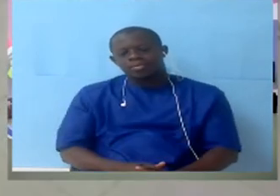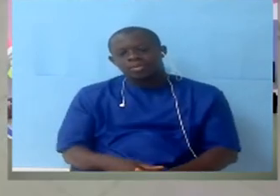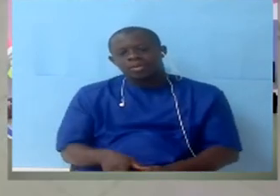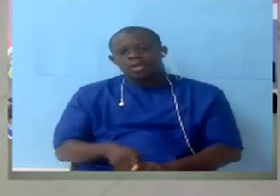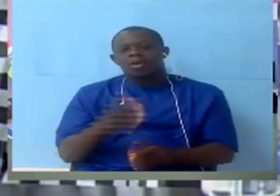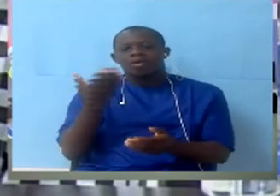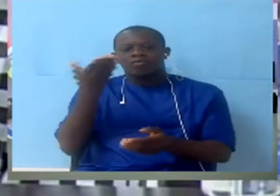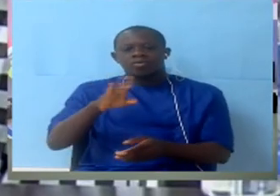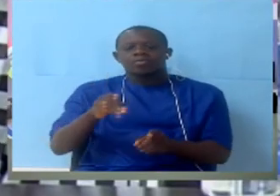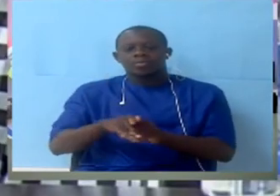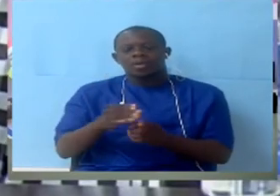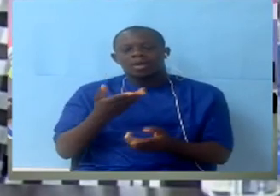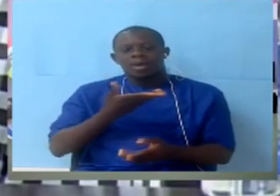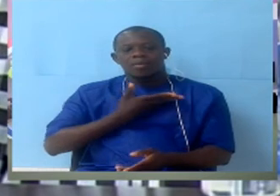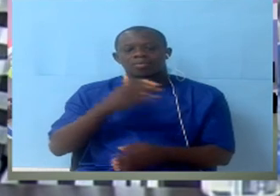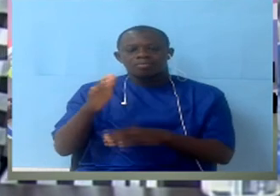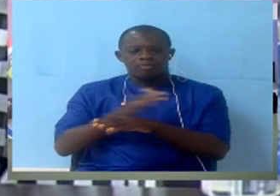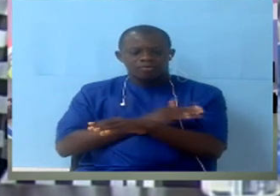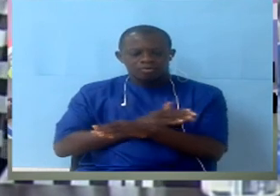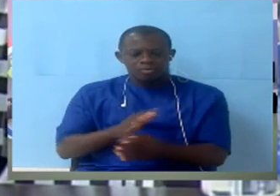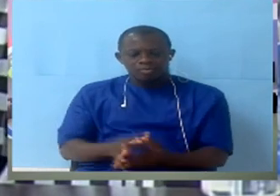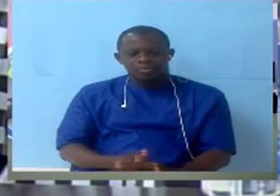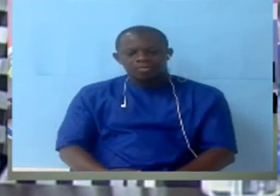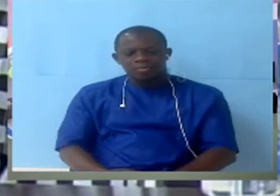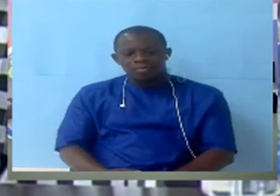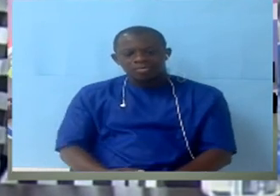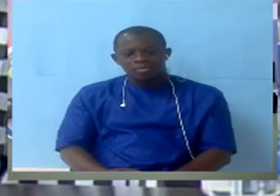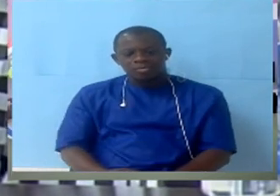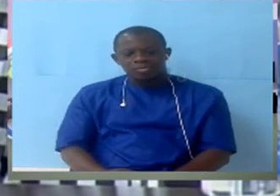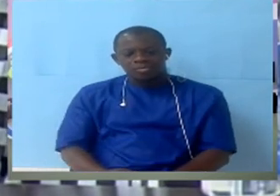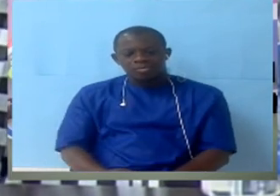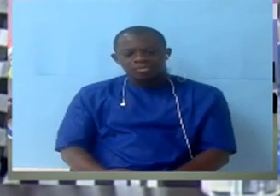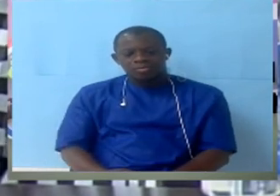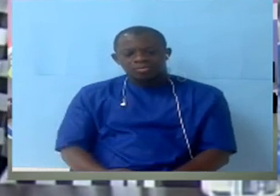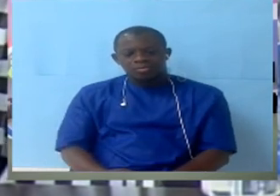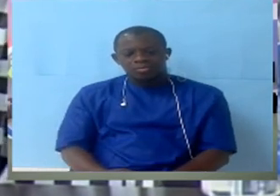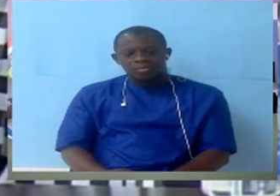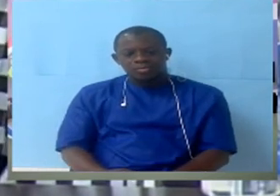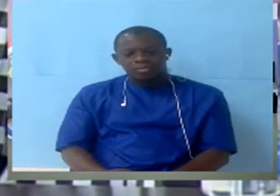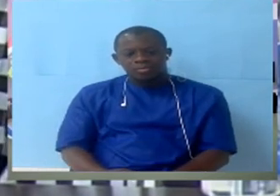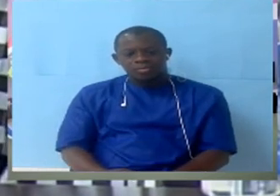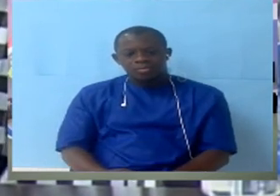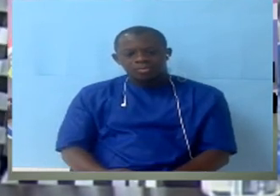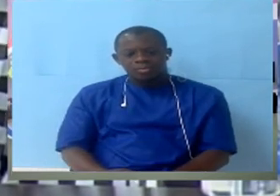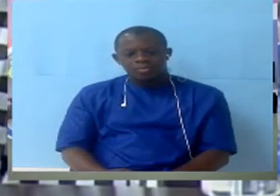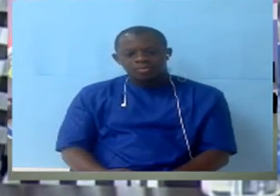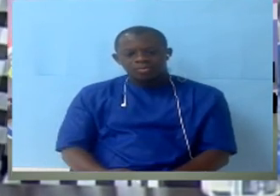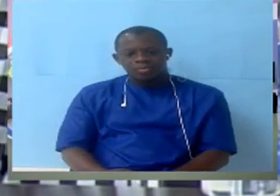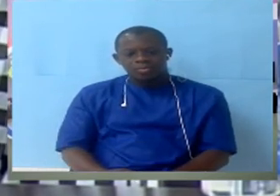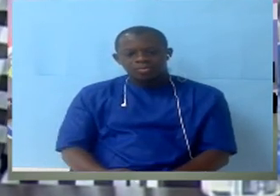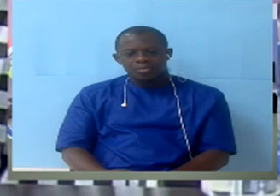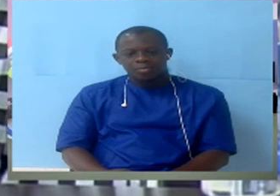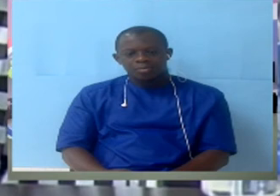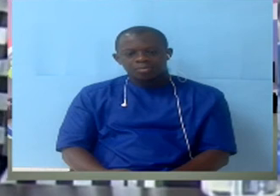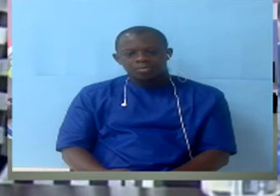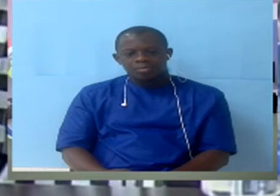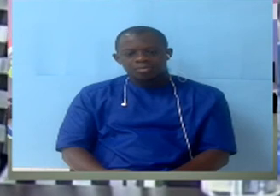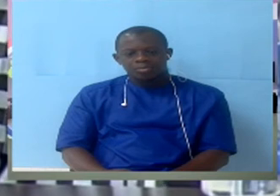Moraje na head master Masadam Falaji. Nada moraje kala 1997 mafong 96-97. Nada komen